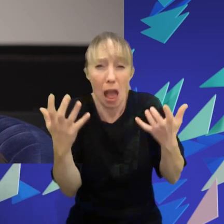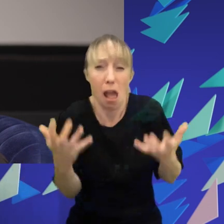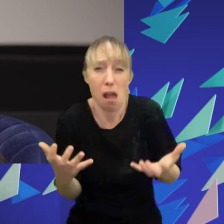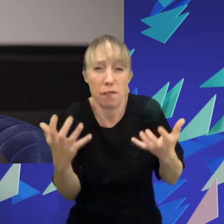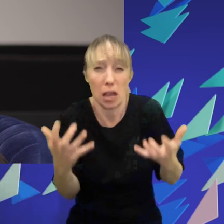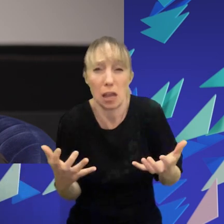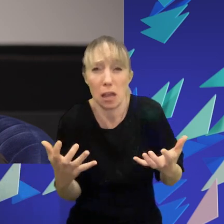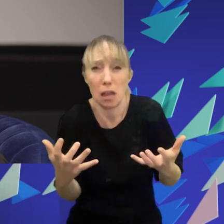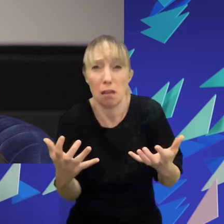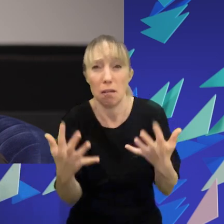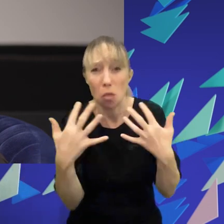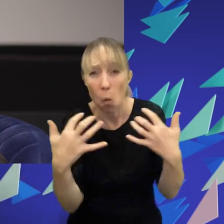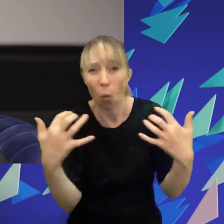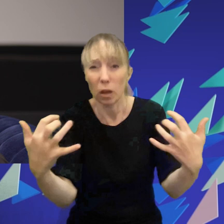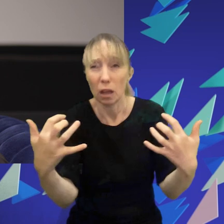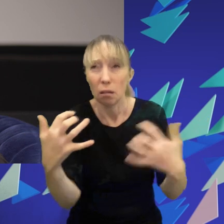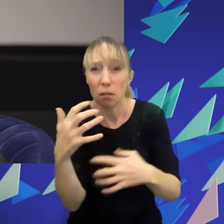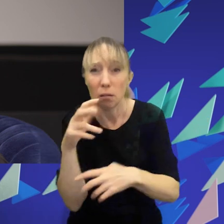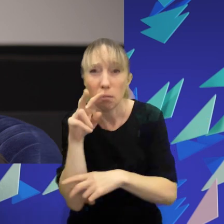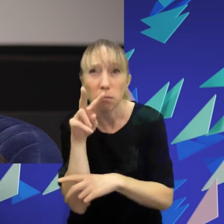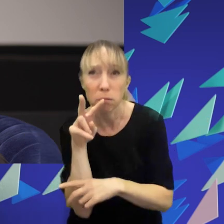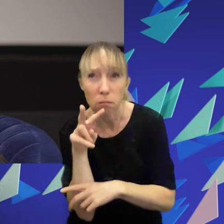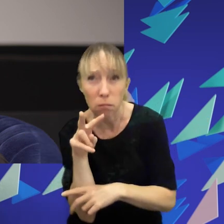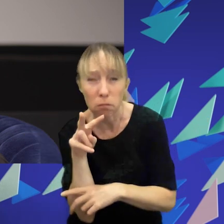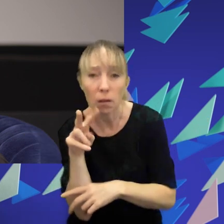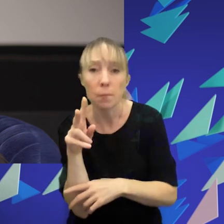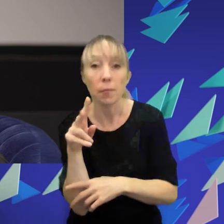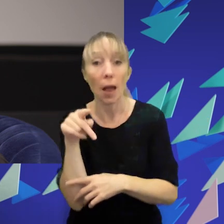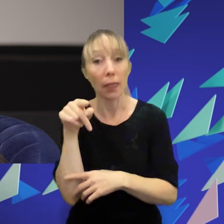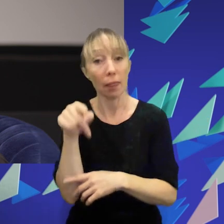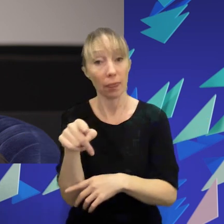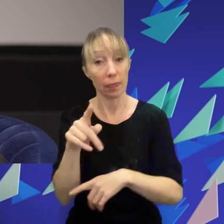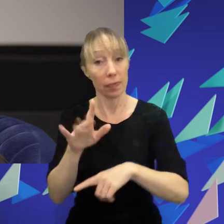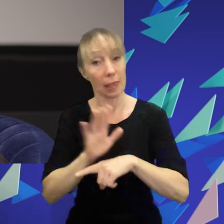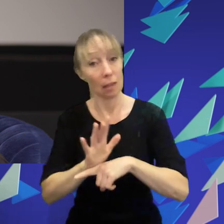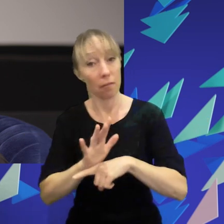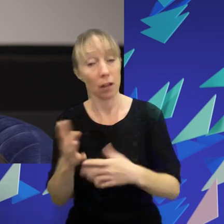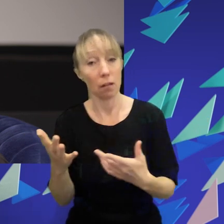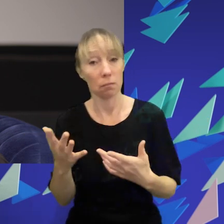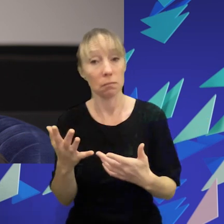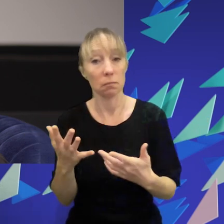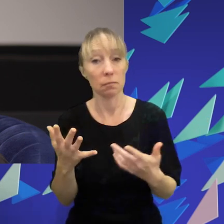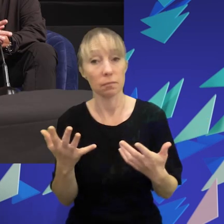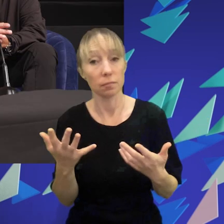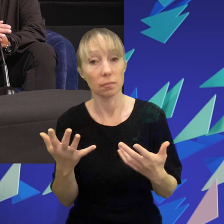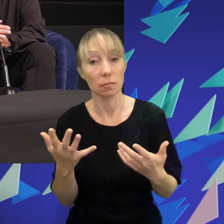depth of the ocean. And I think that in this film, I feel that